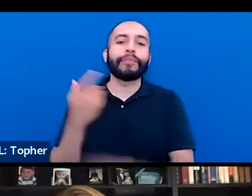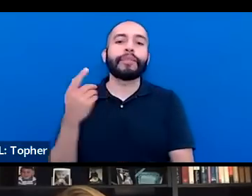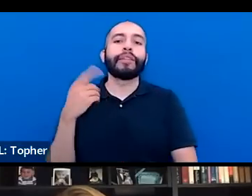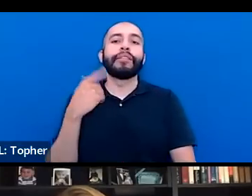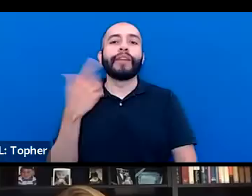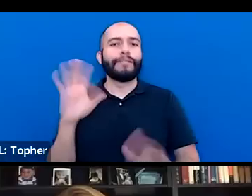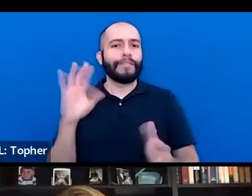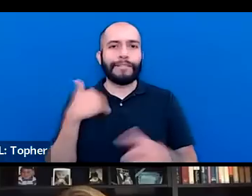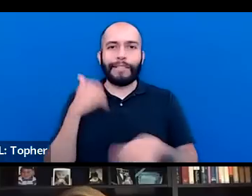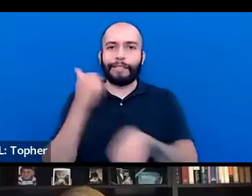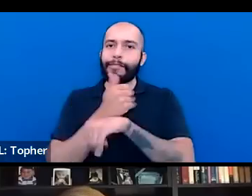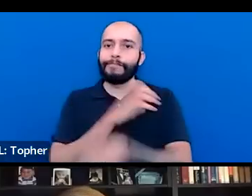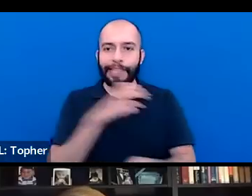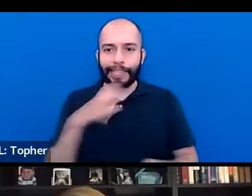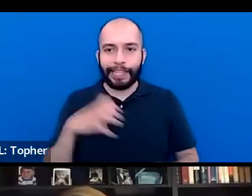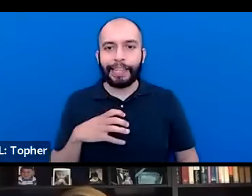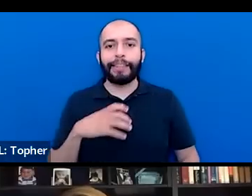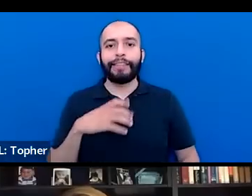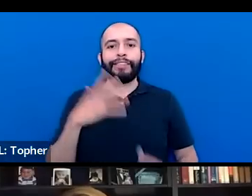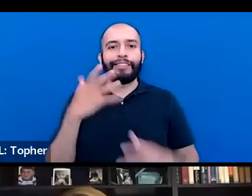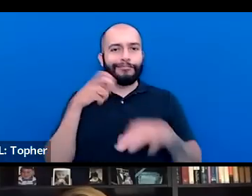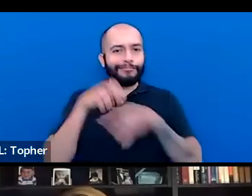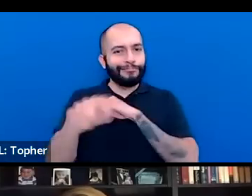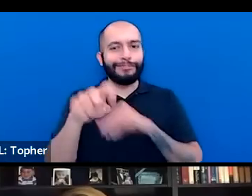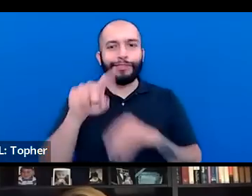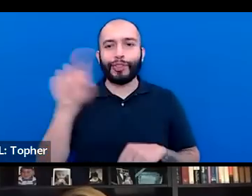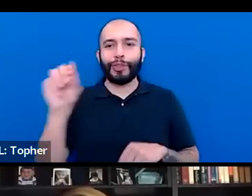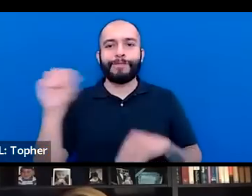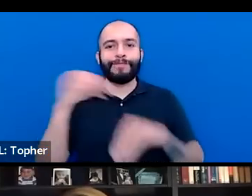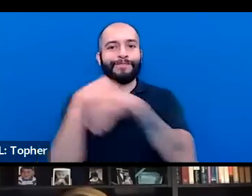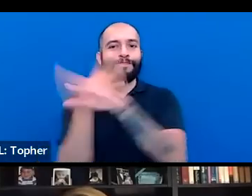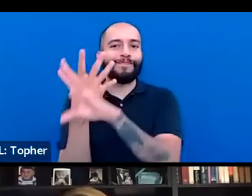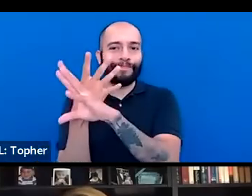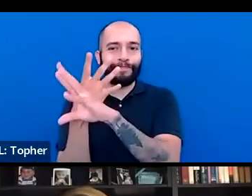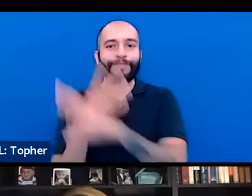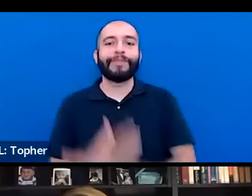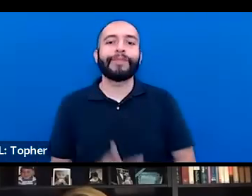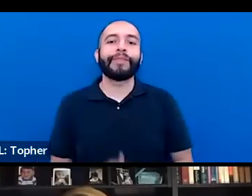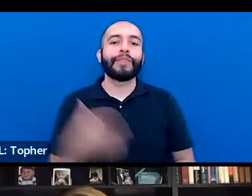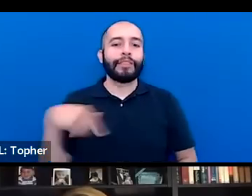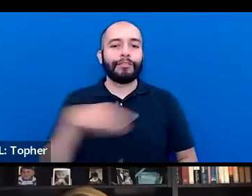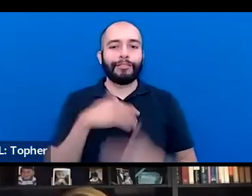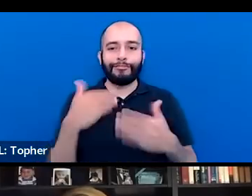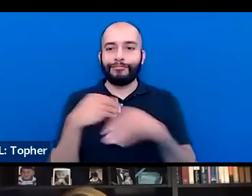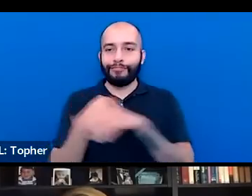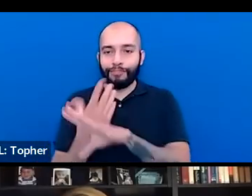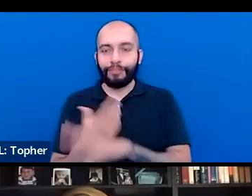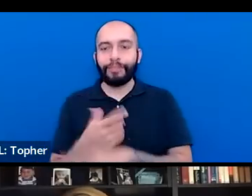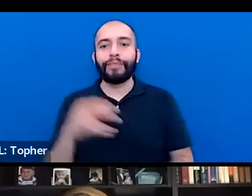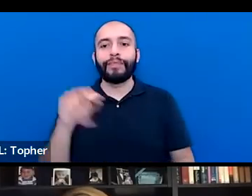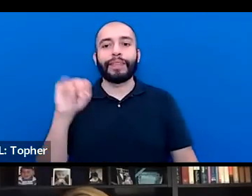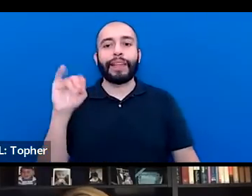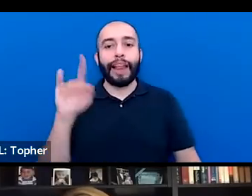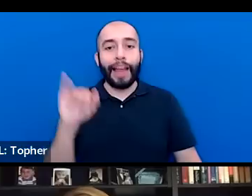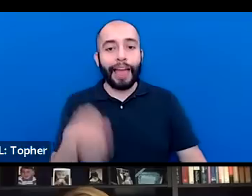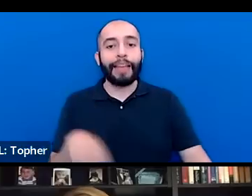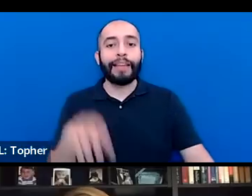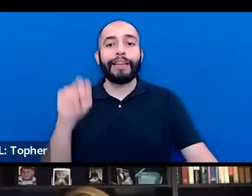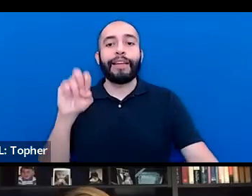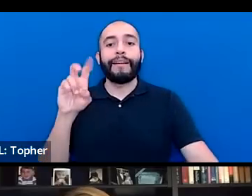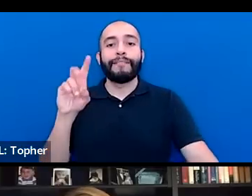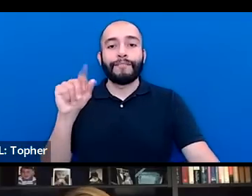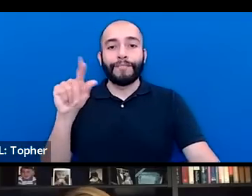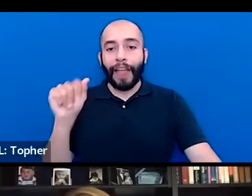and Nikki and Nebretta and all of the other amazing organizers at the Poplar and Highland store were like, we're going public today